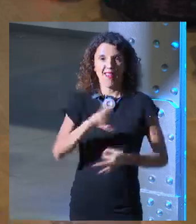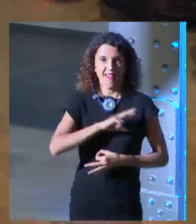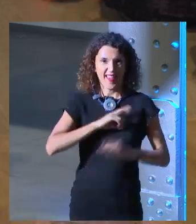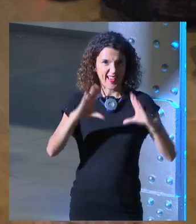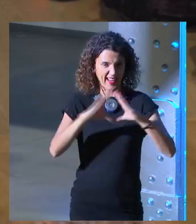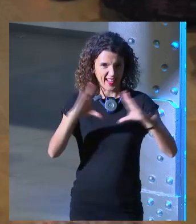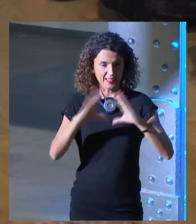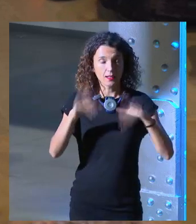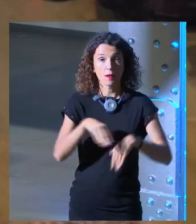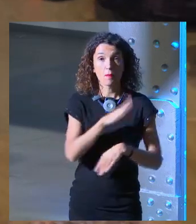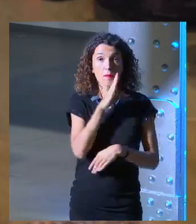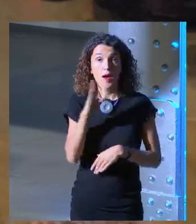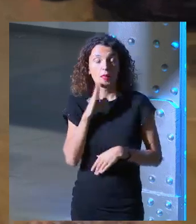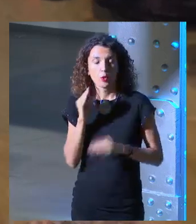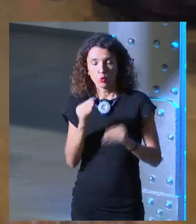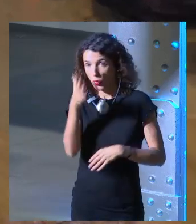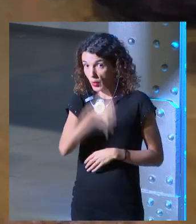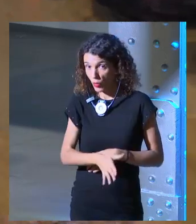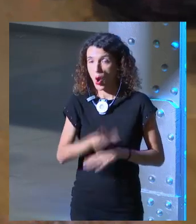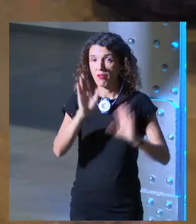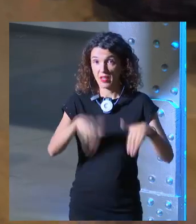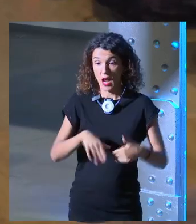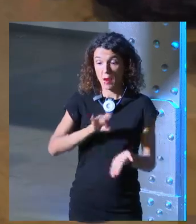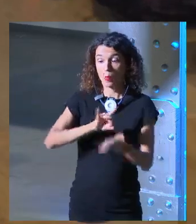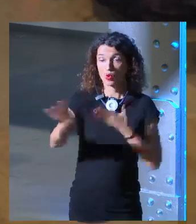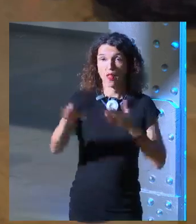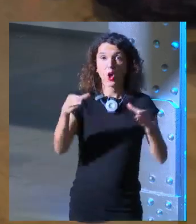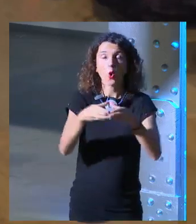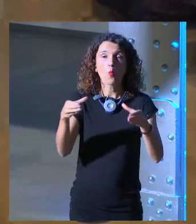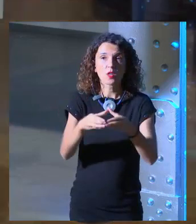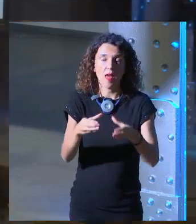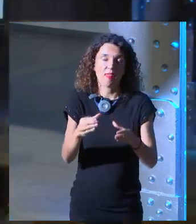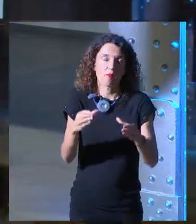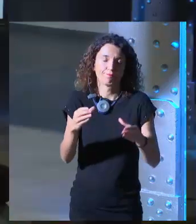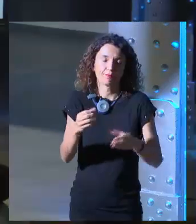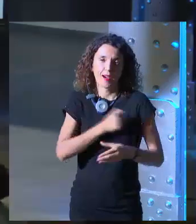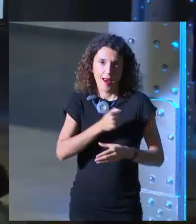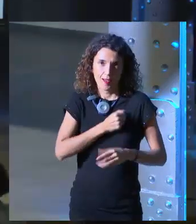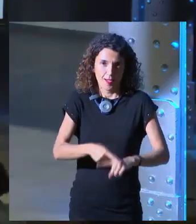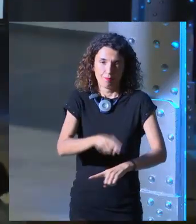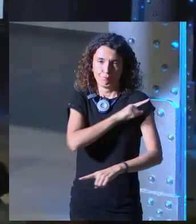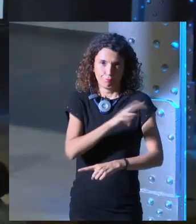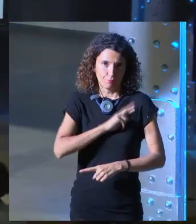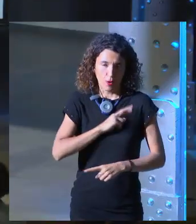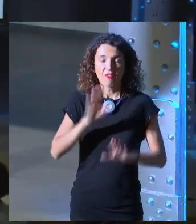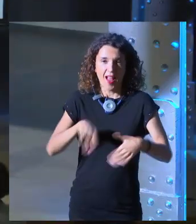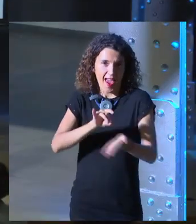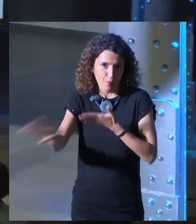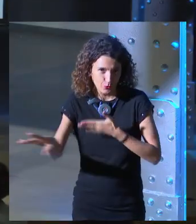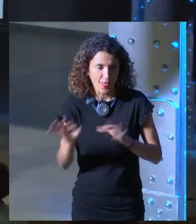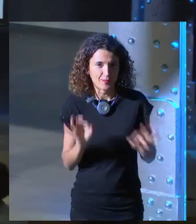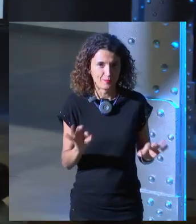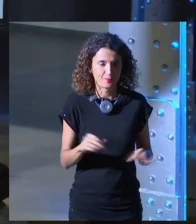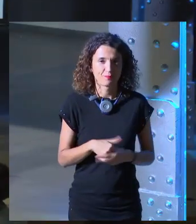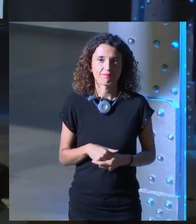that she had previously converted for church, into church. So she was expelled by her mom when she